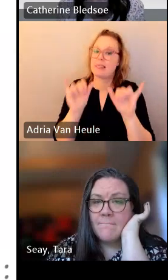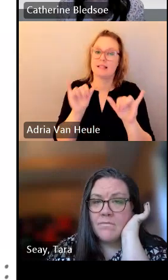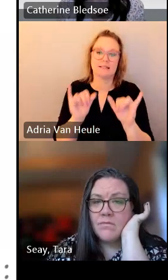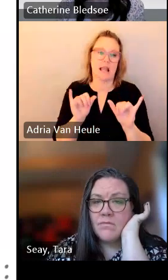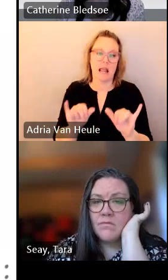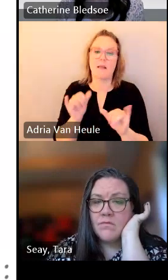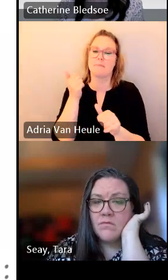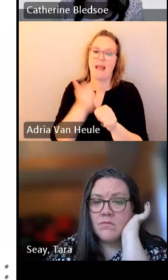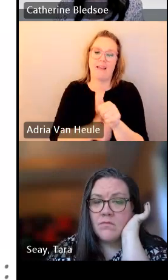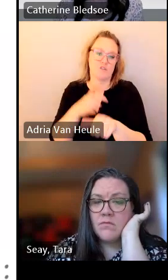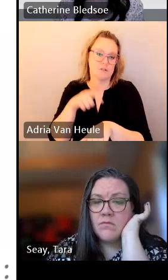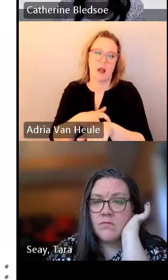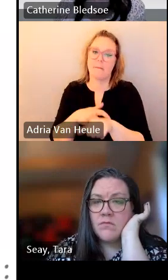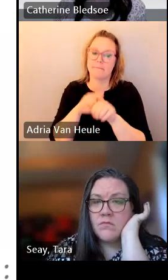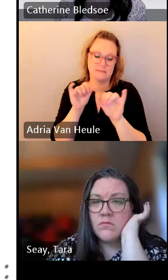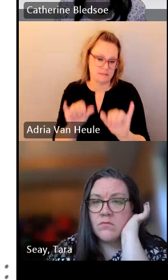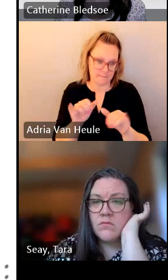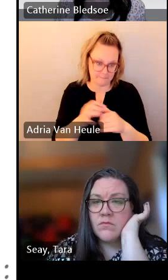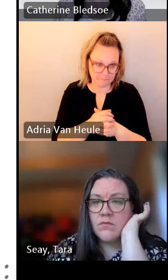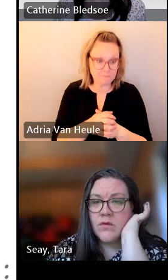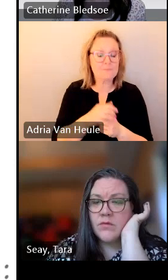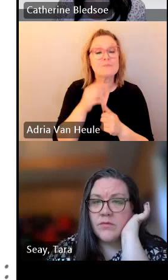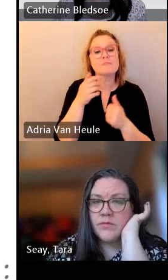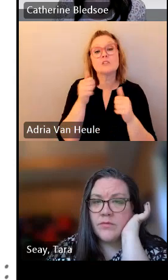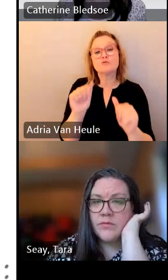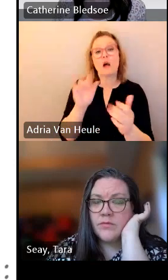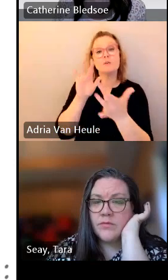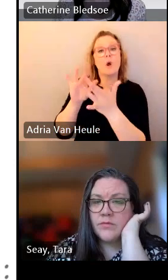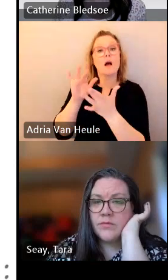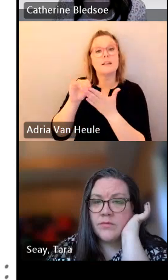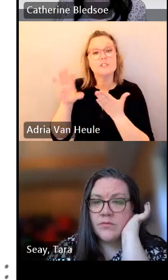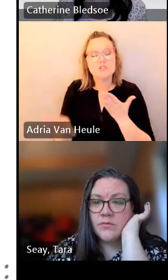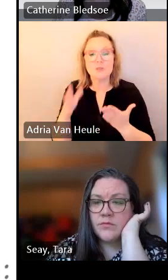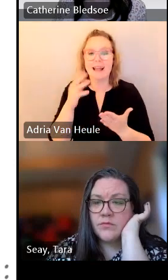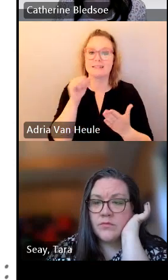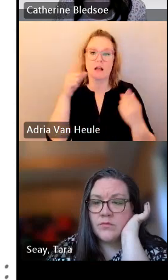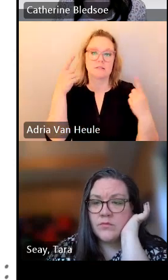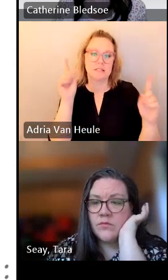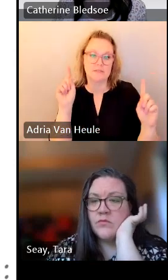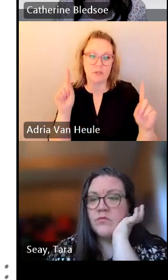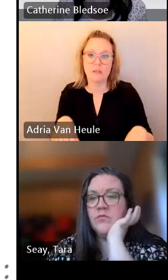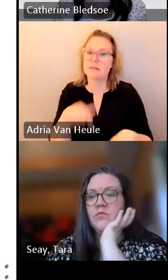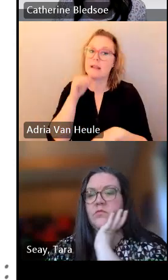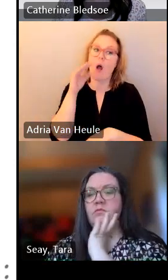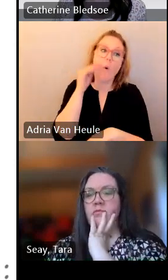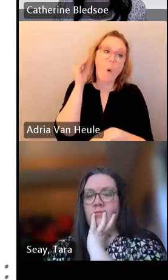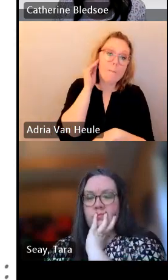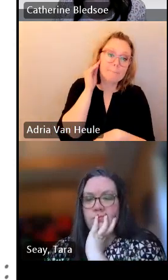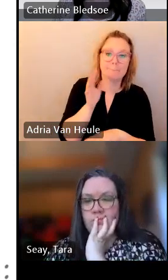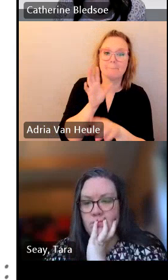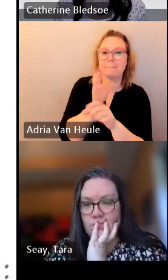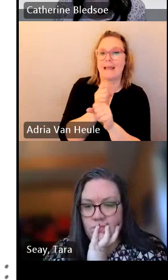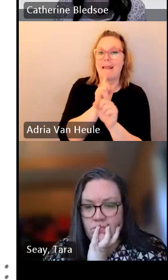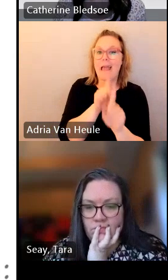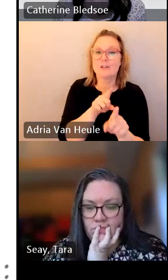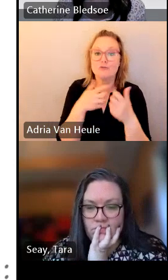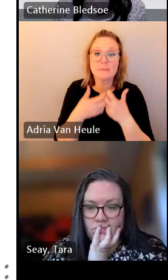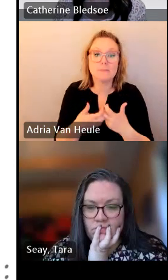So let's say that you try to contact a student and it is unsuccessful. Maybe they're not home, Maybe you get an answering machine. Maybe it's